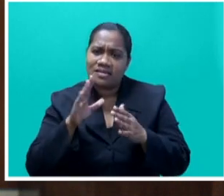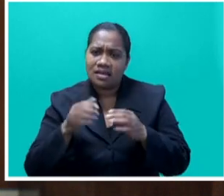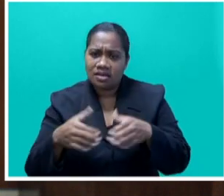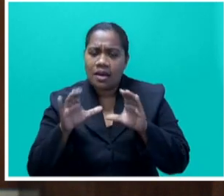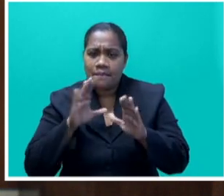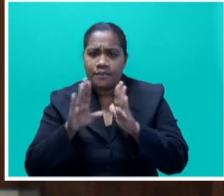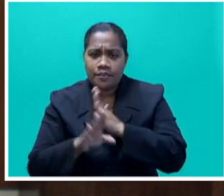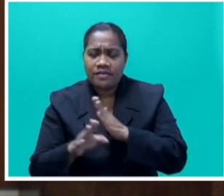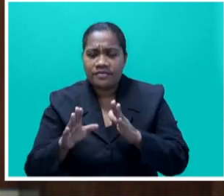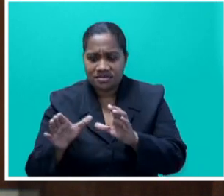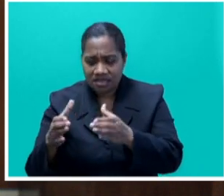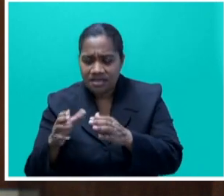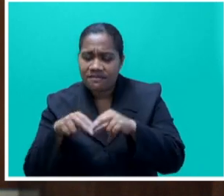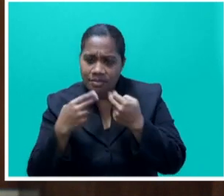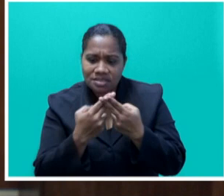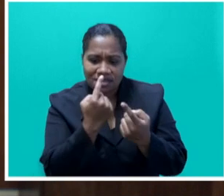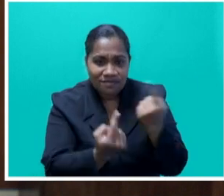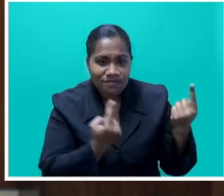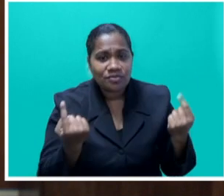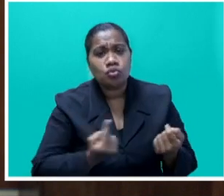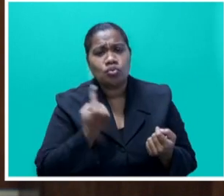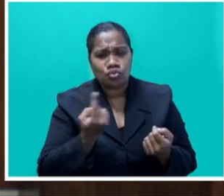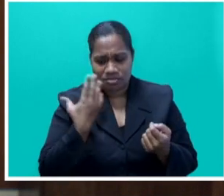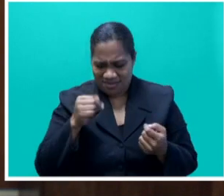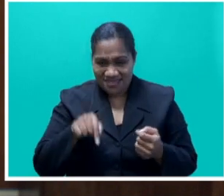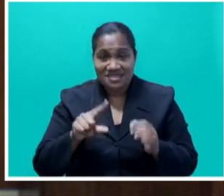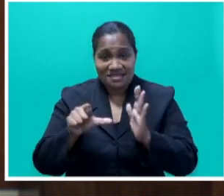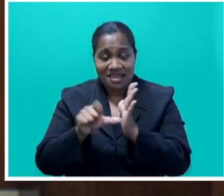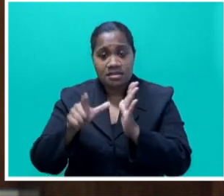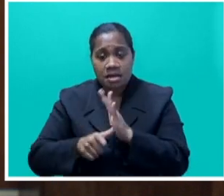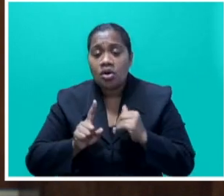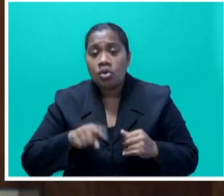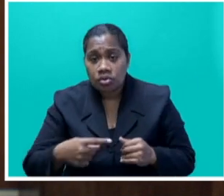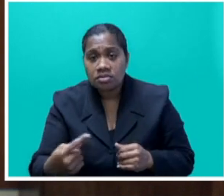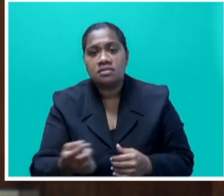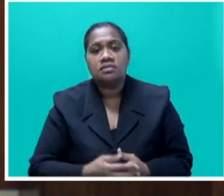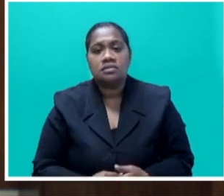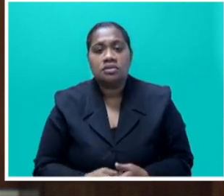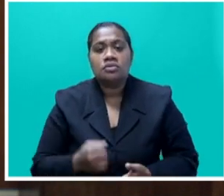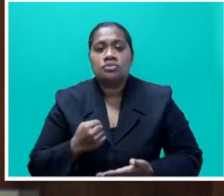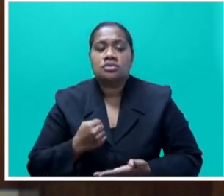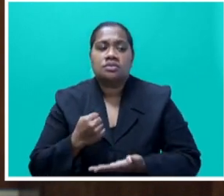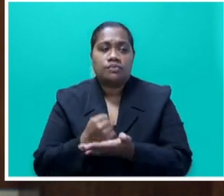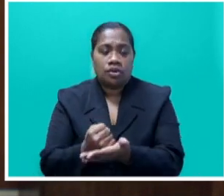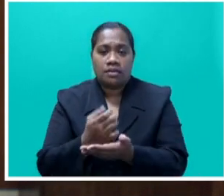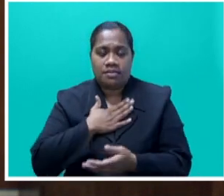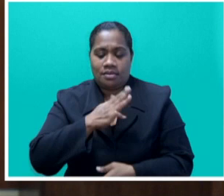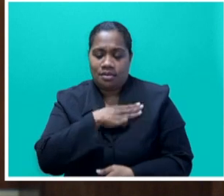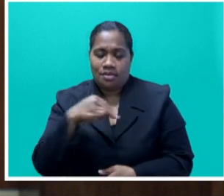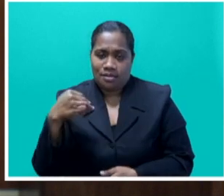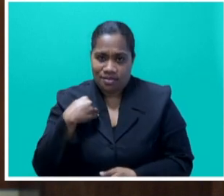associations, families, and individuals who, despite this hard time, continue to freely give support to my ministry, to